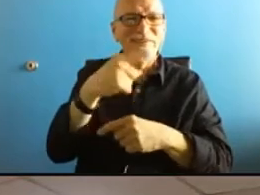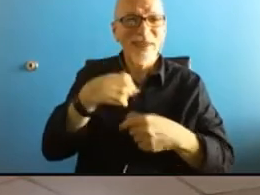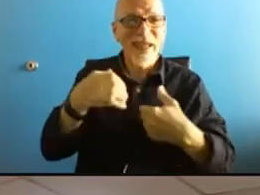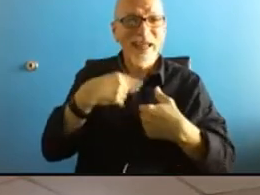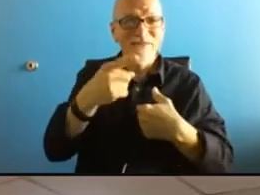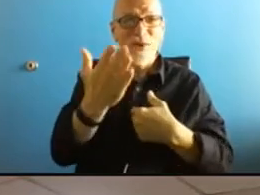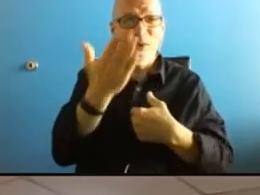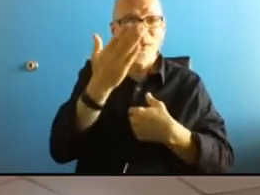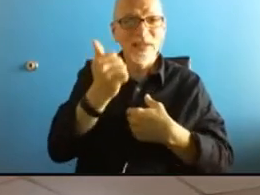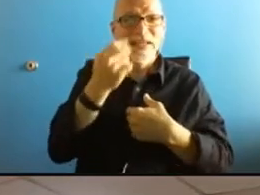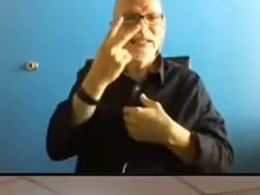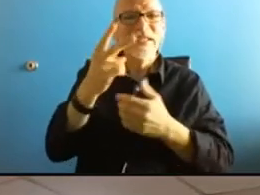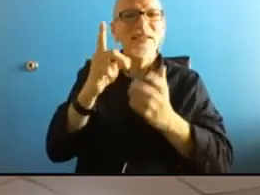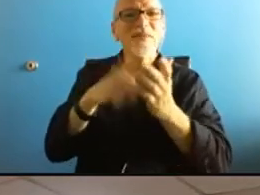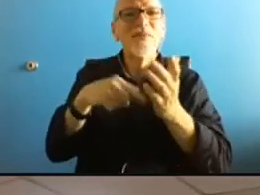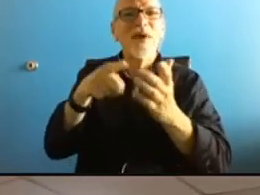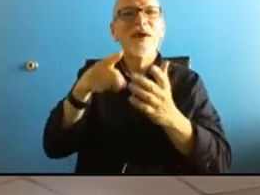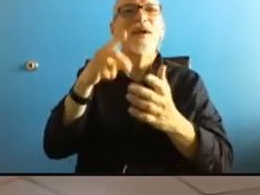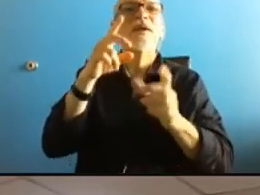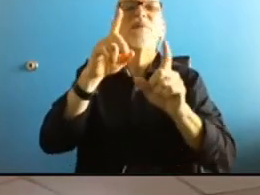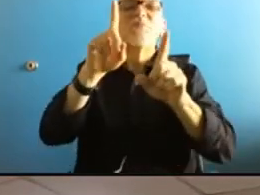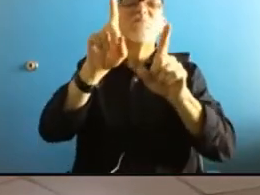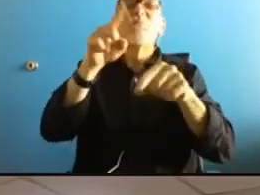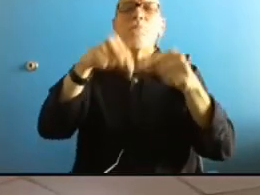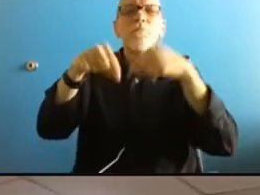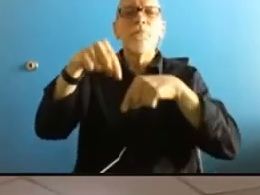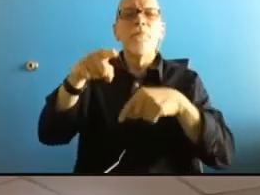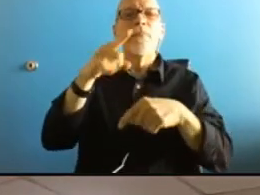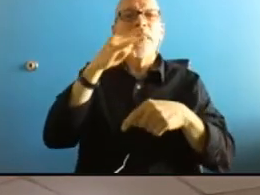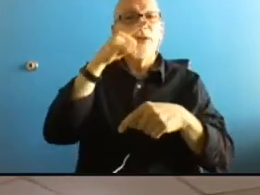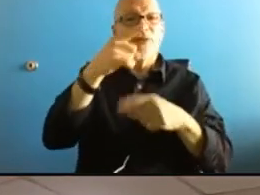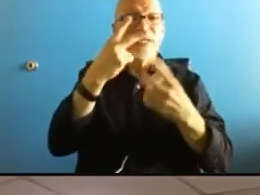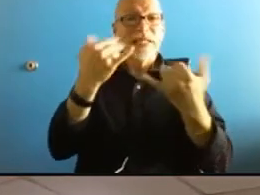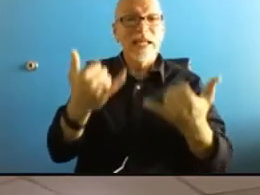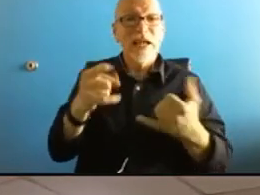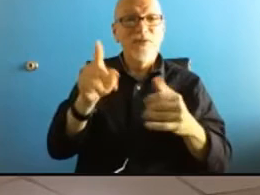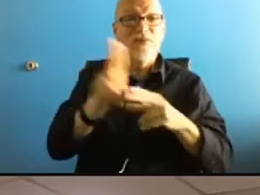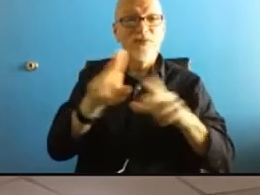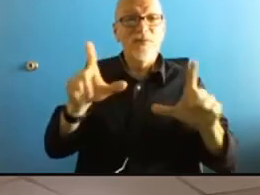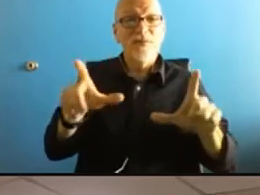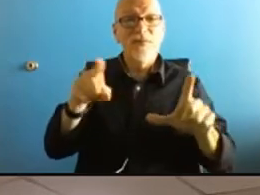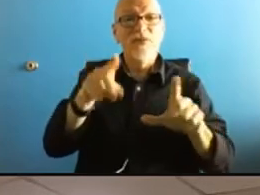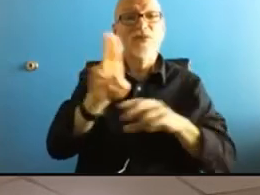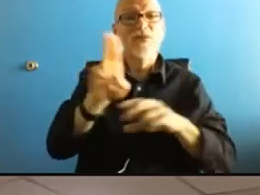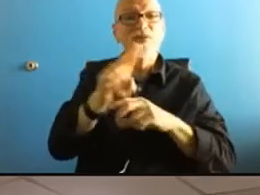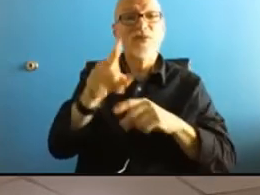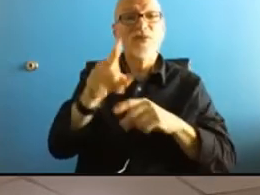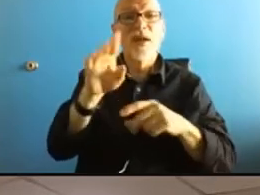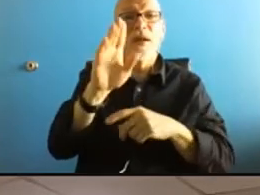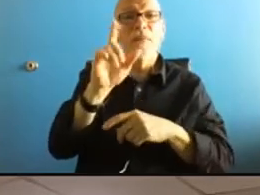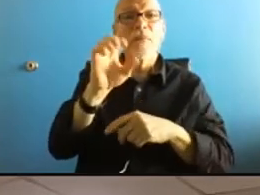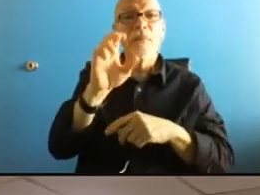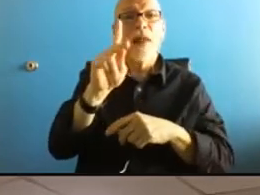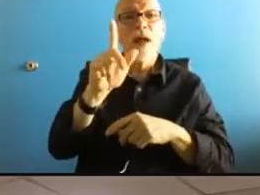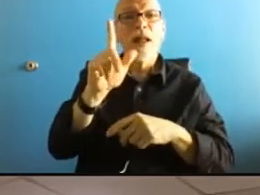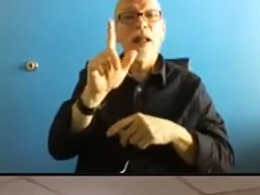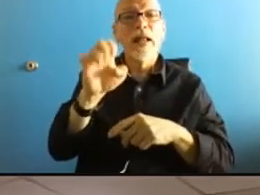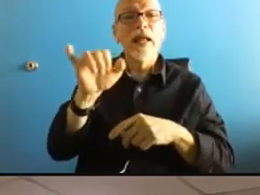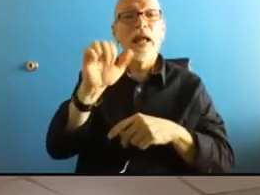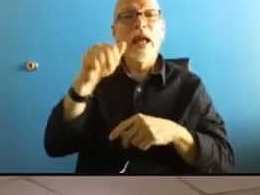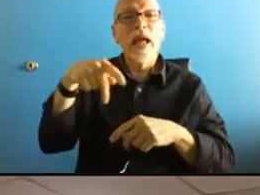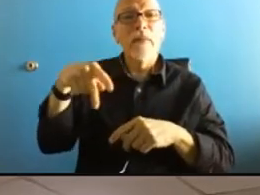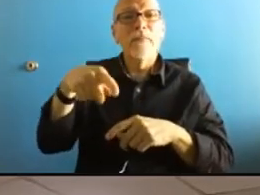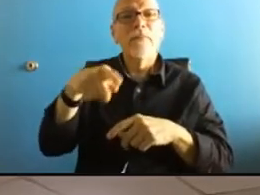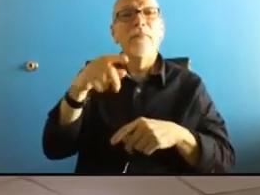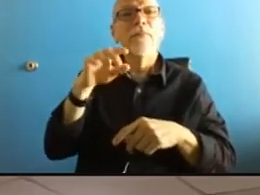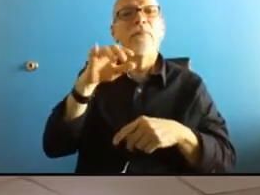of like what that, so what this is, so the kids that you see right now are using the Blockly app. The Blockly app